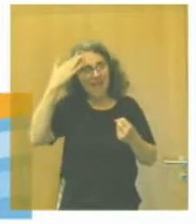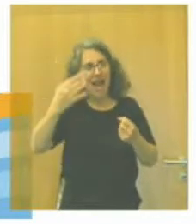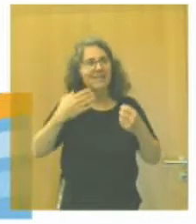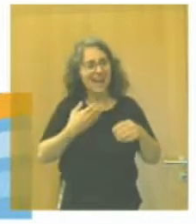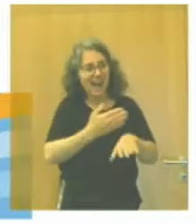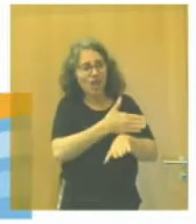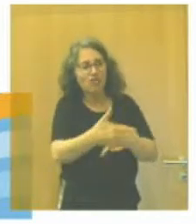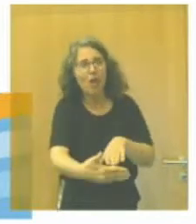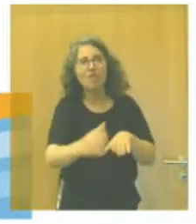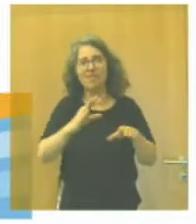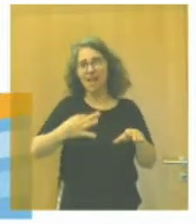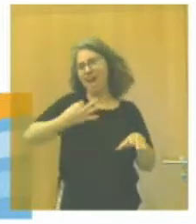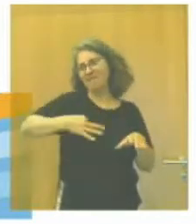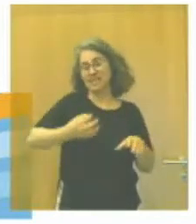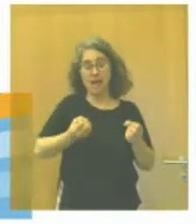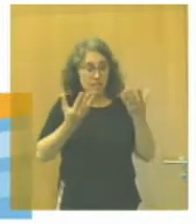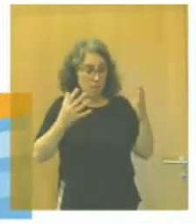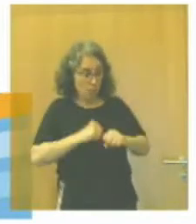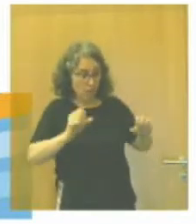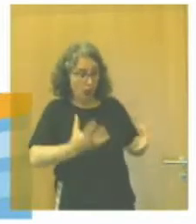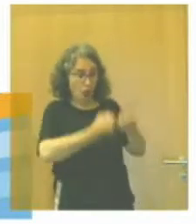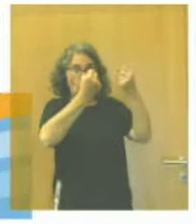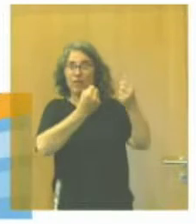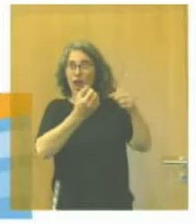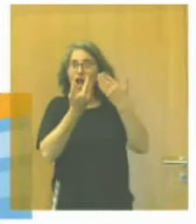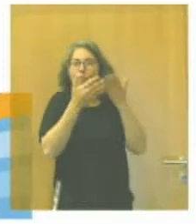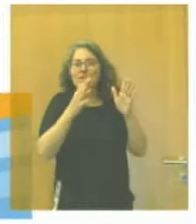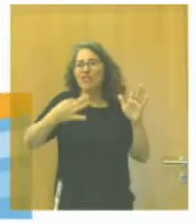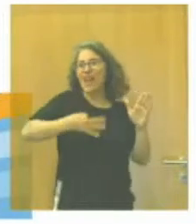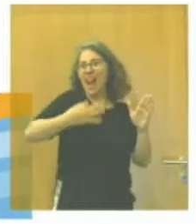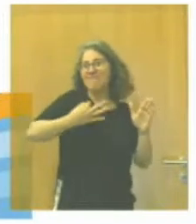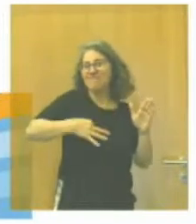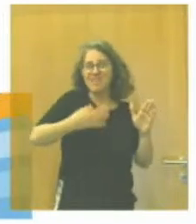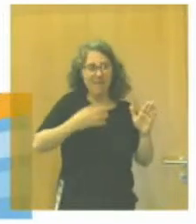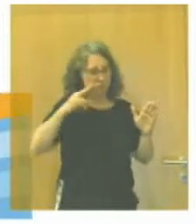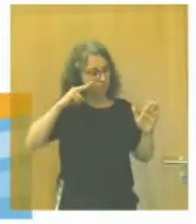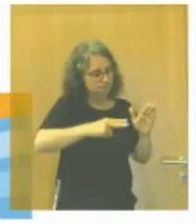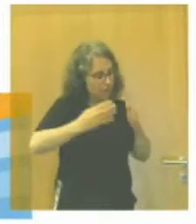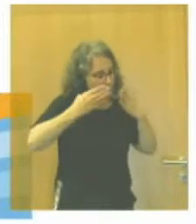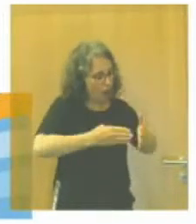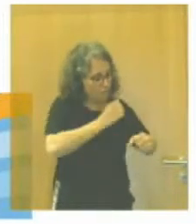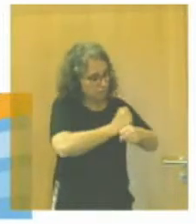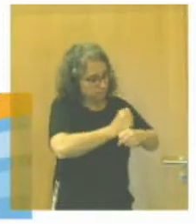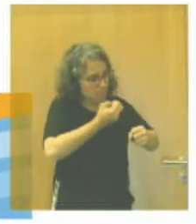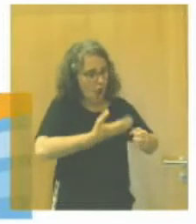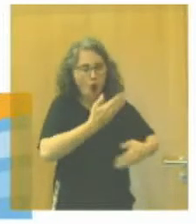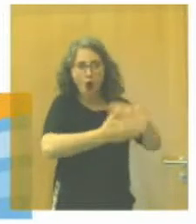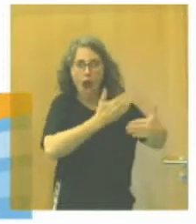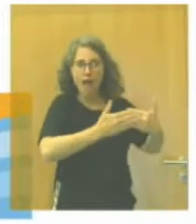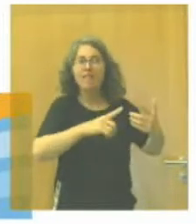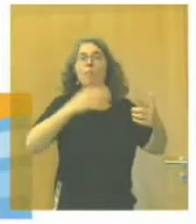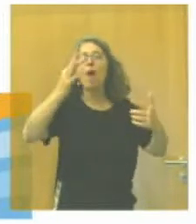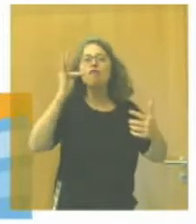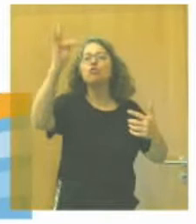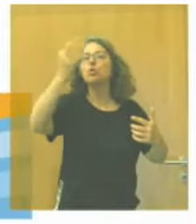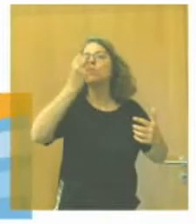life, we can improve people's entire life course. So there we go.